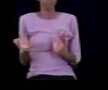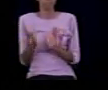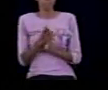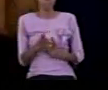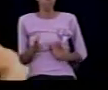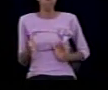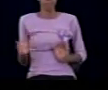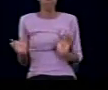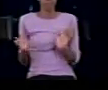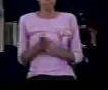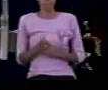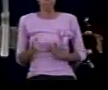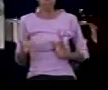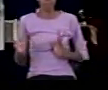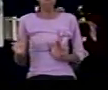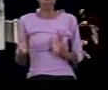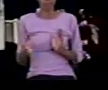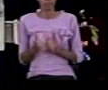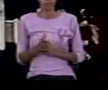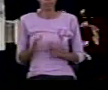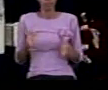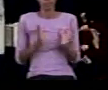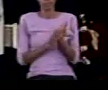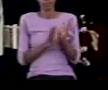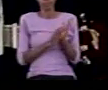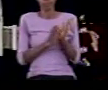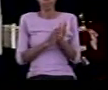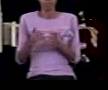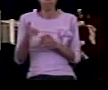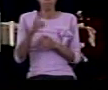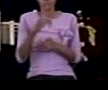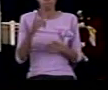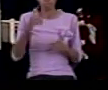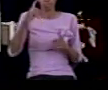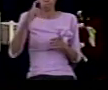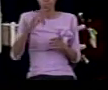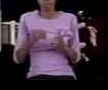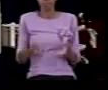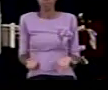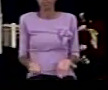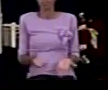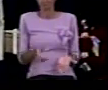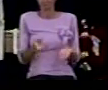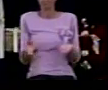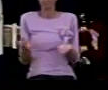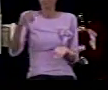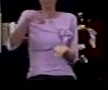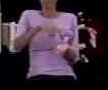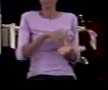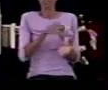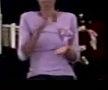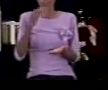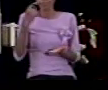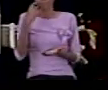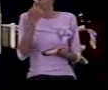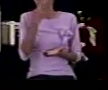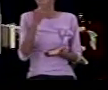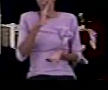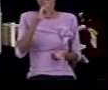One, two, three. Praise is rising,